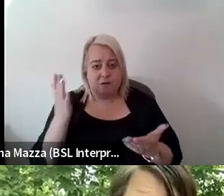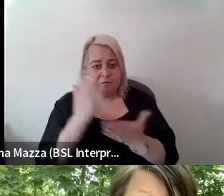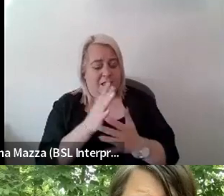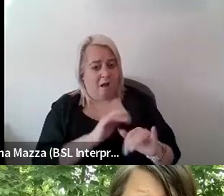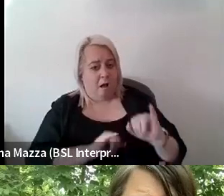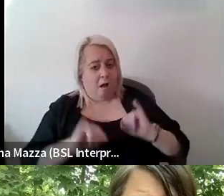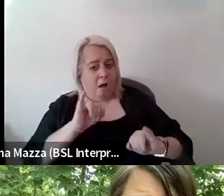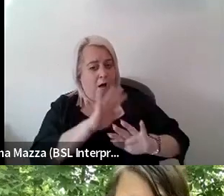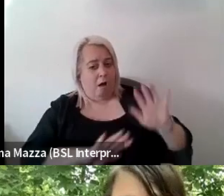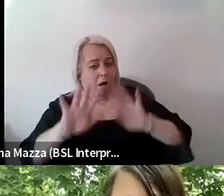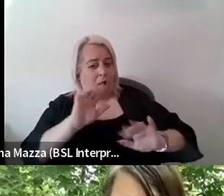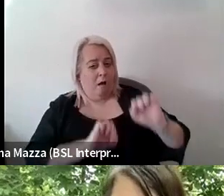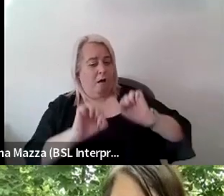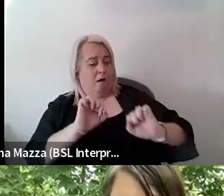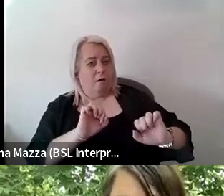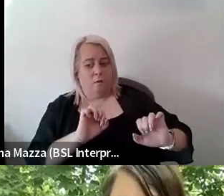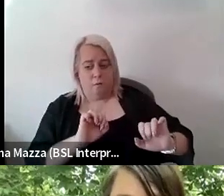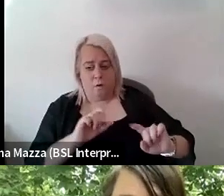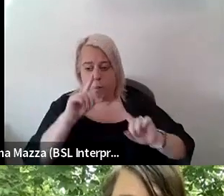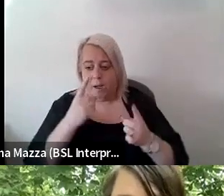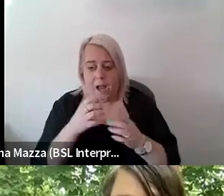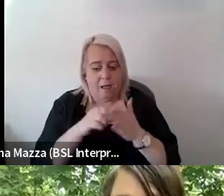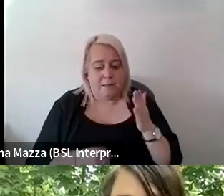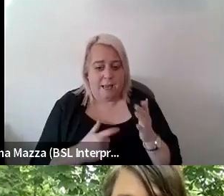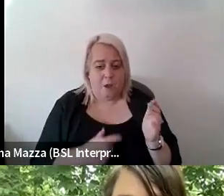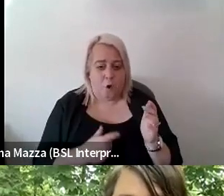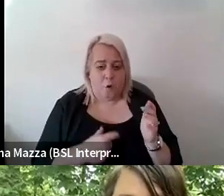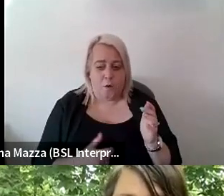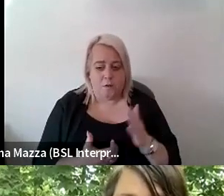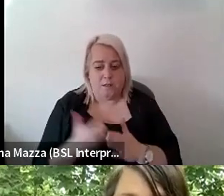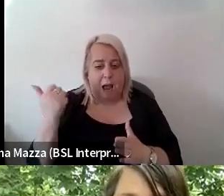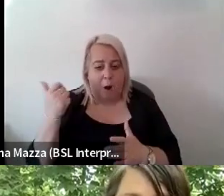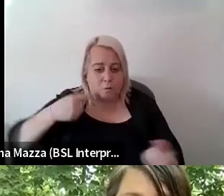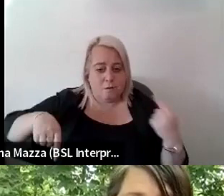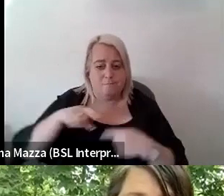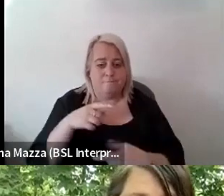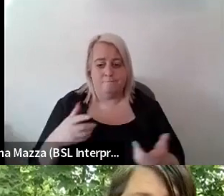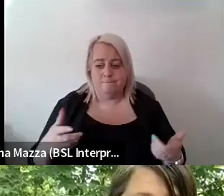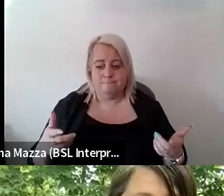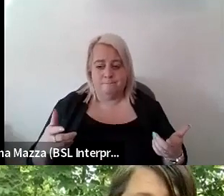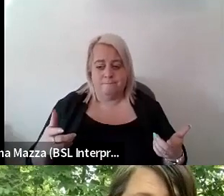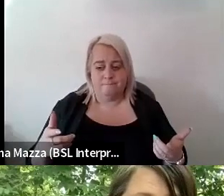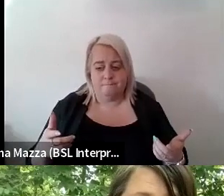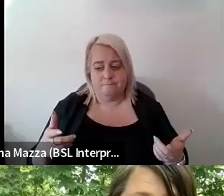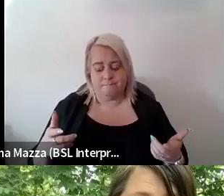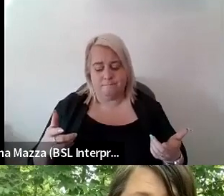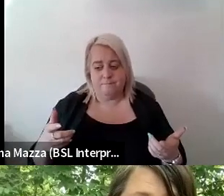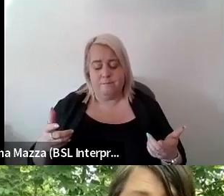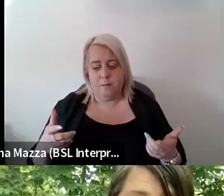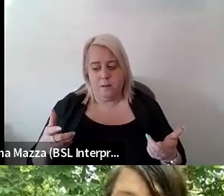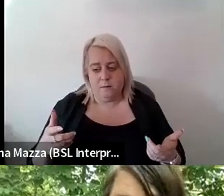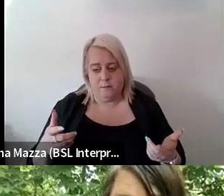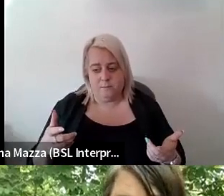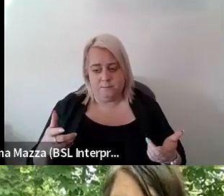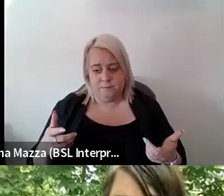was like, we can't take humans out of everything. Mm-hmm. And so the person who had the unfortunate luck of